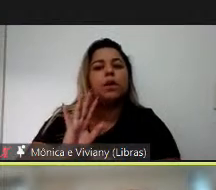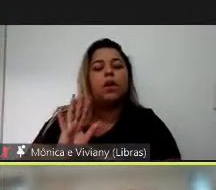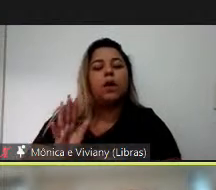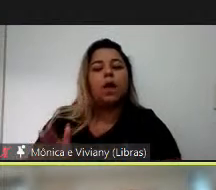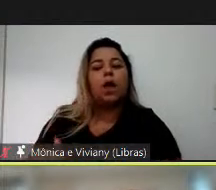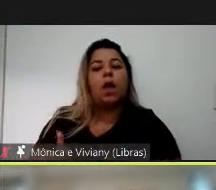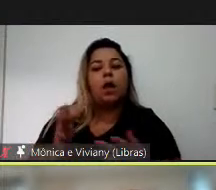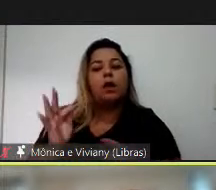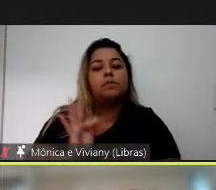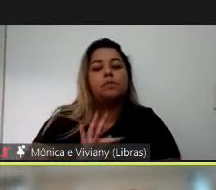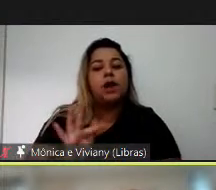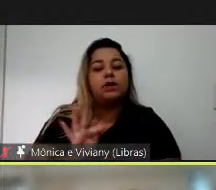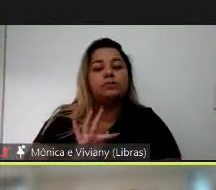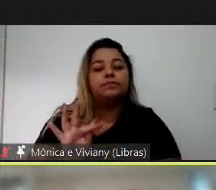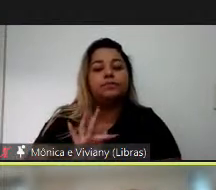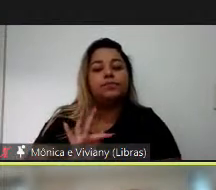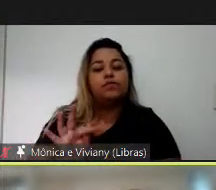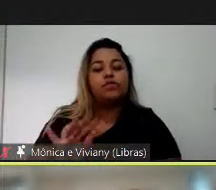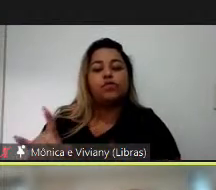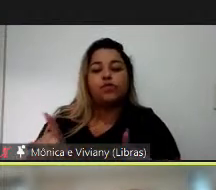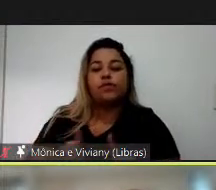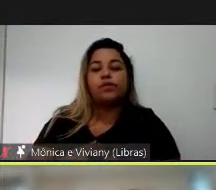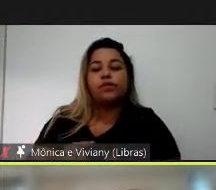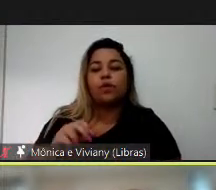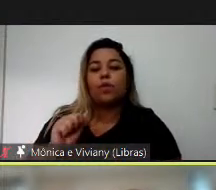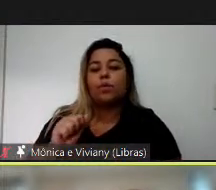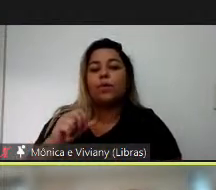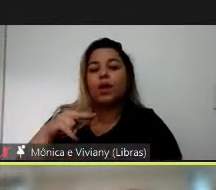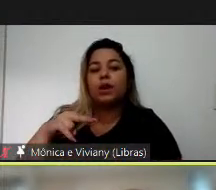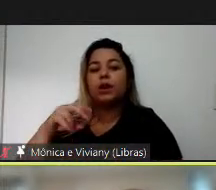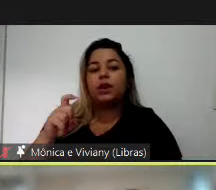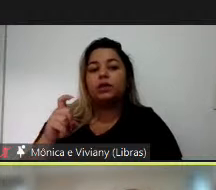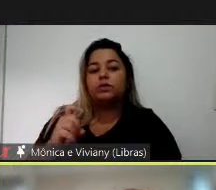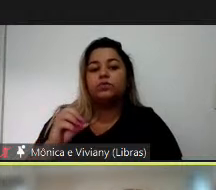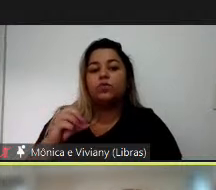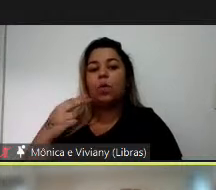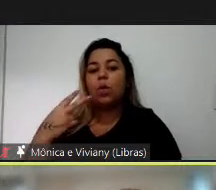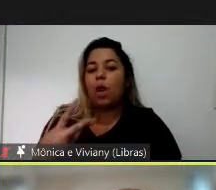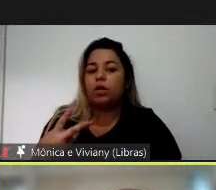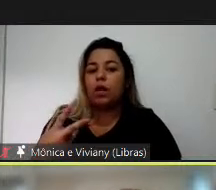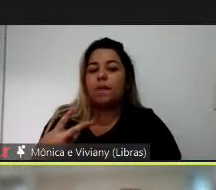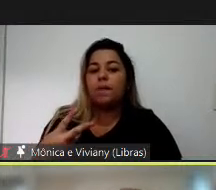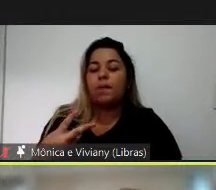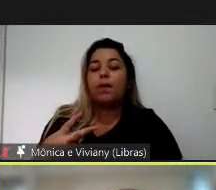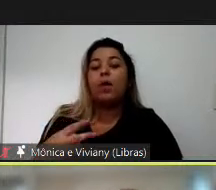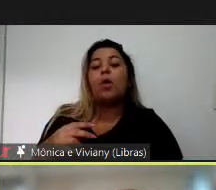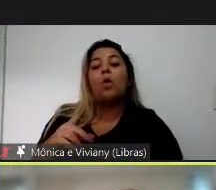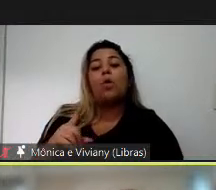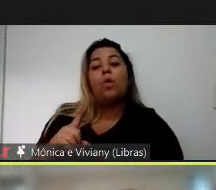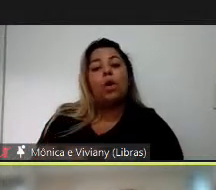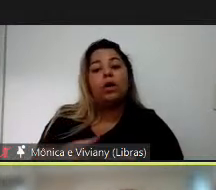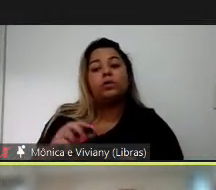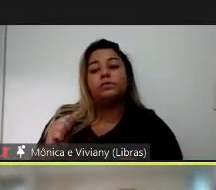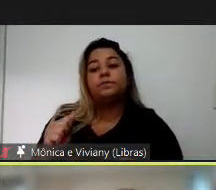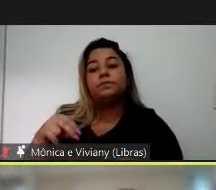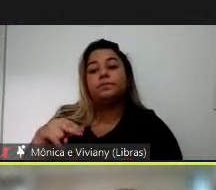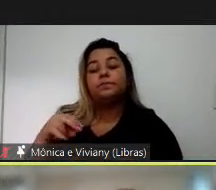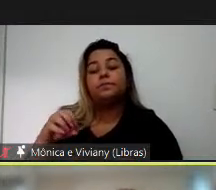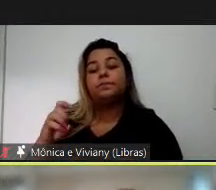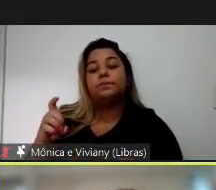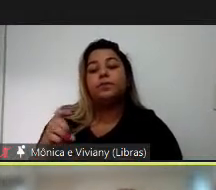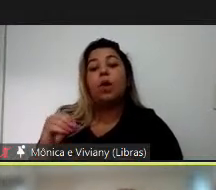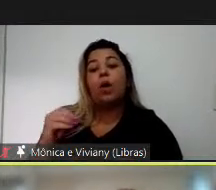health professionals. The Annex 2 also is to support the promotion. The